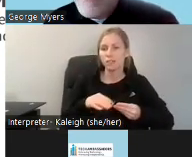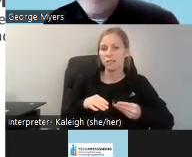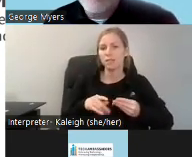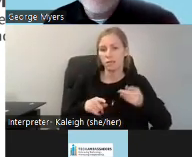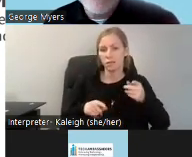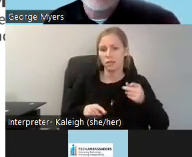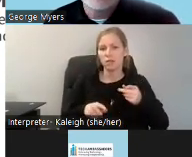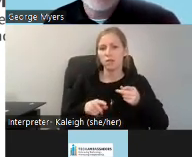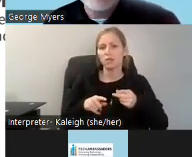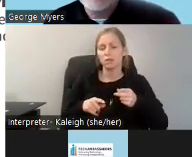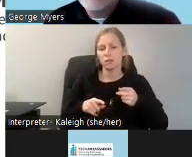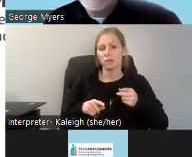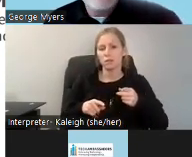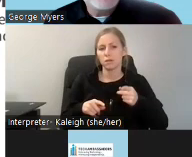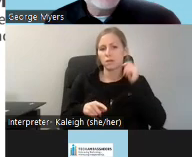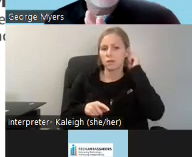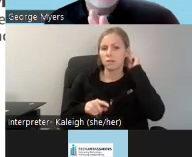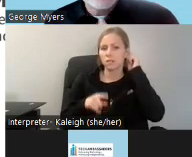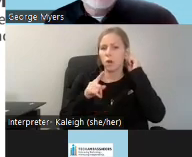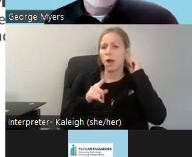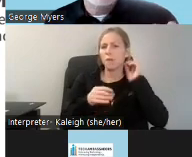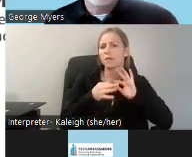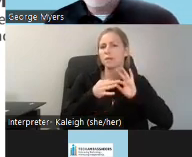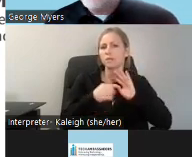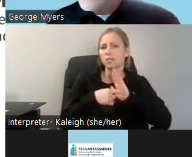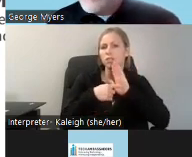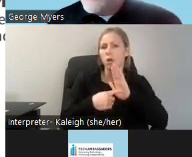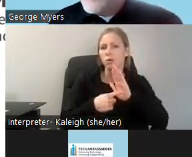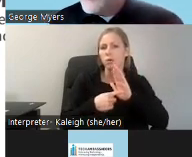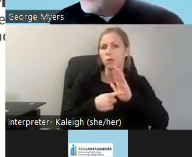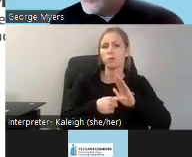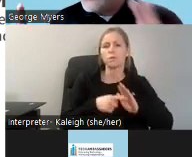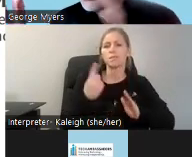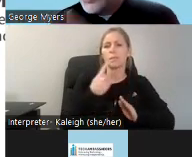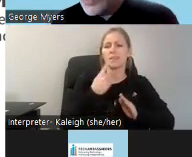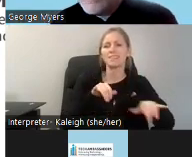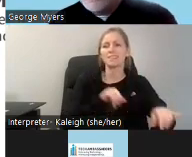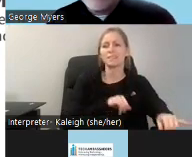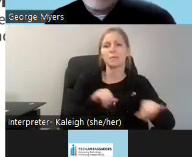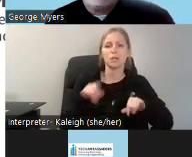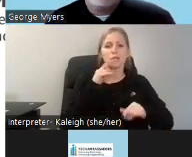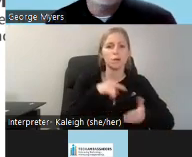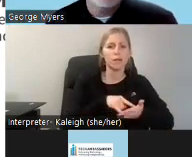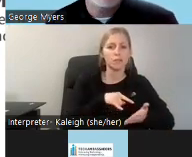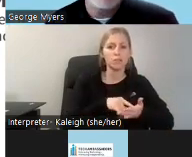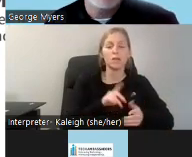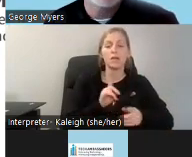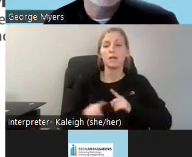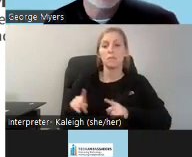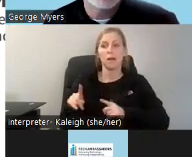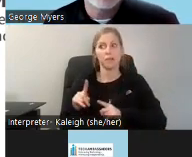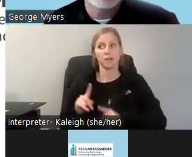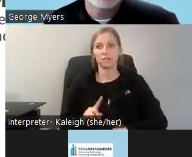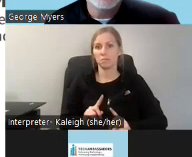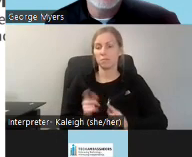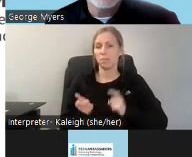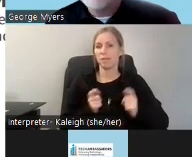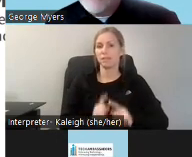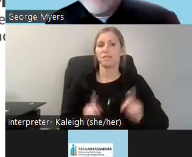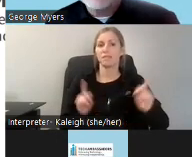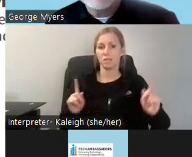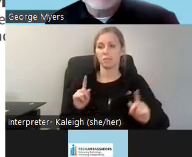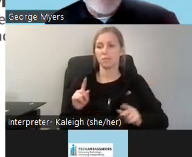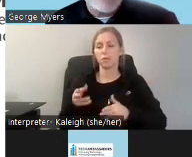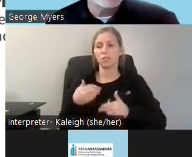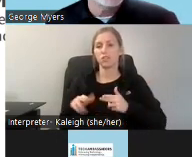something compatible on an Android, but there's some really significant differences between shortcuts on an iPhone and what I'm about to show you here,